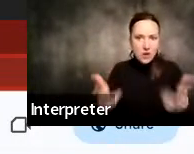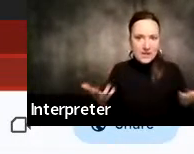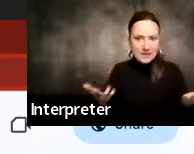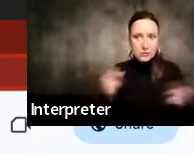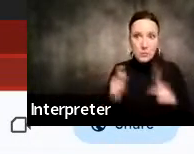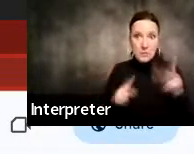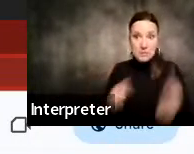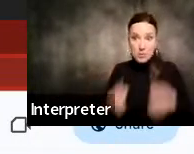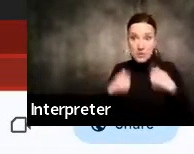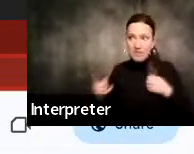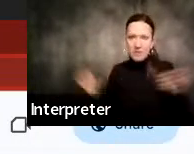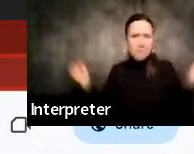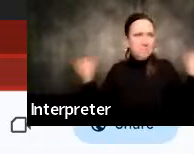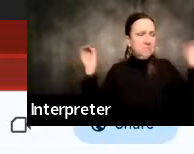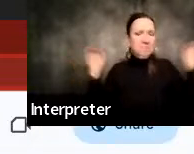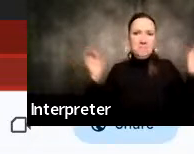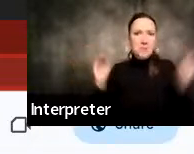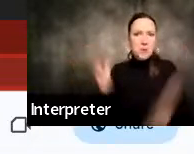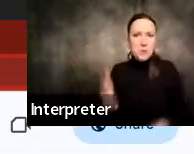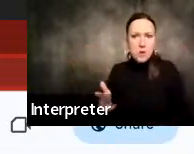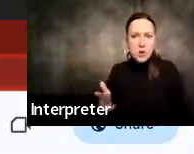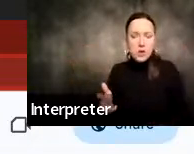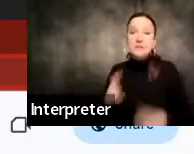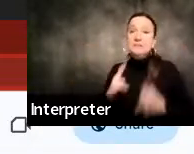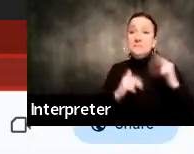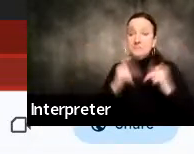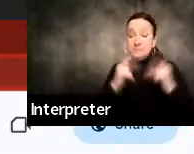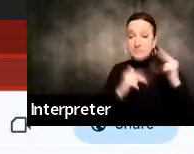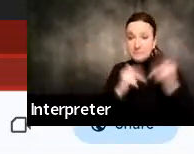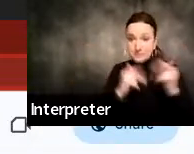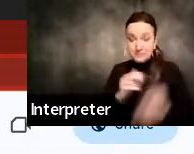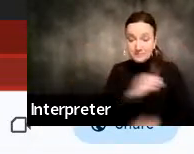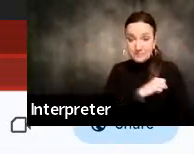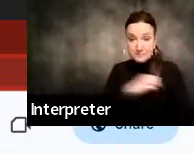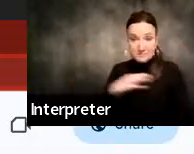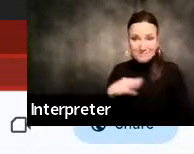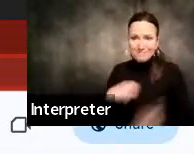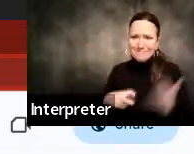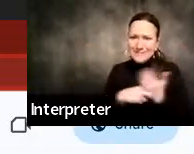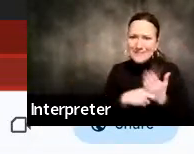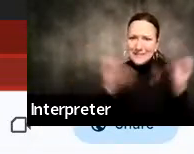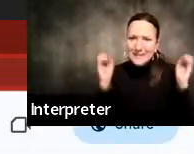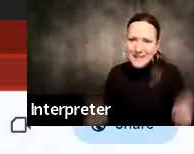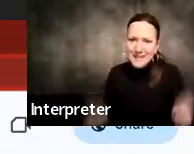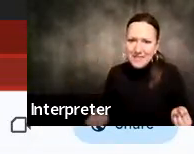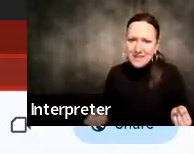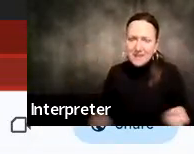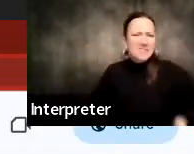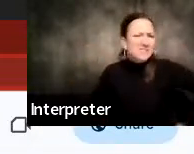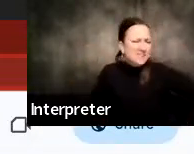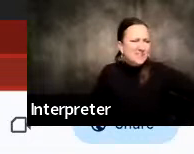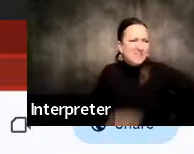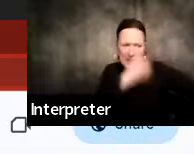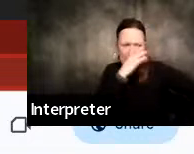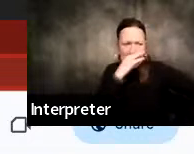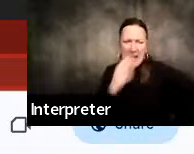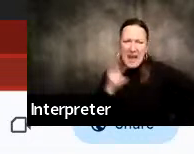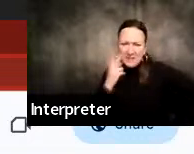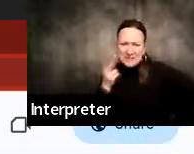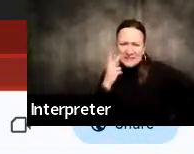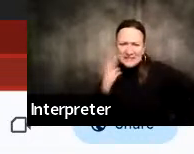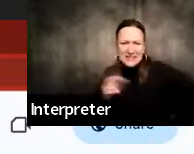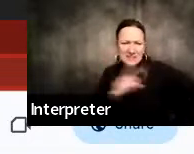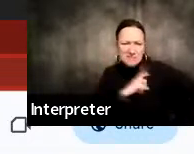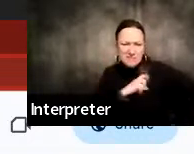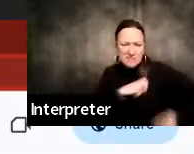then the construction site employees are not getting ticketed. And so I have watched parking enforcement ride through the neighborhood, and